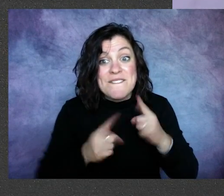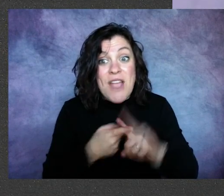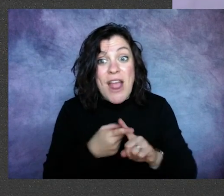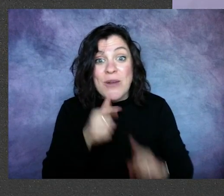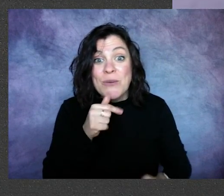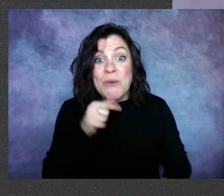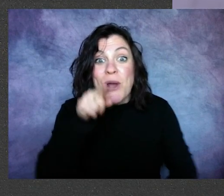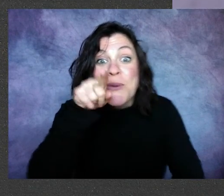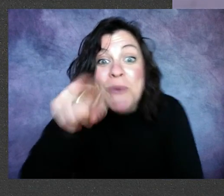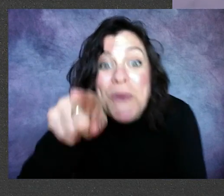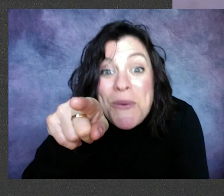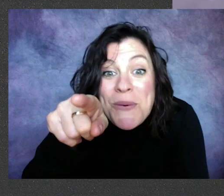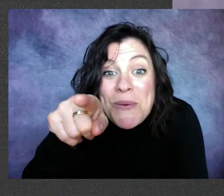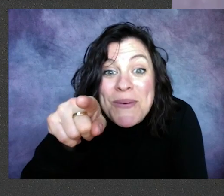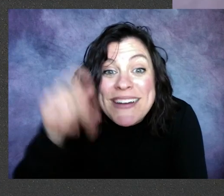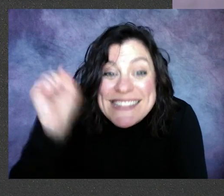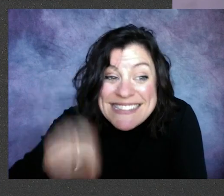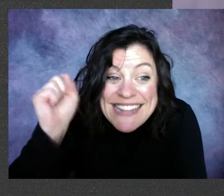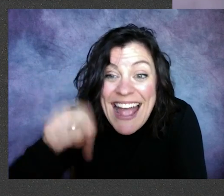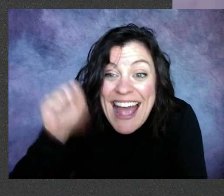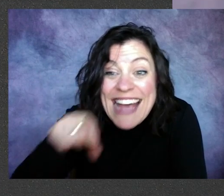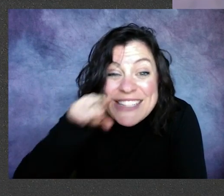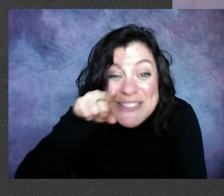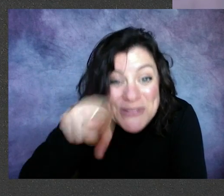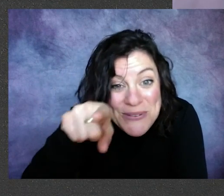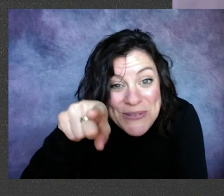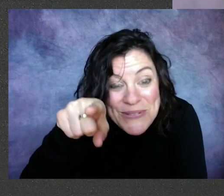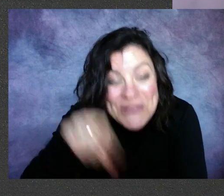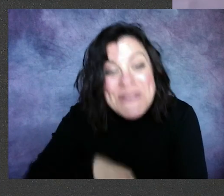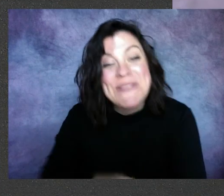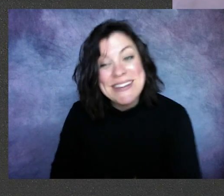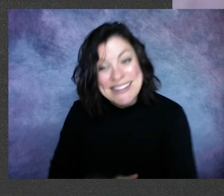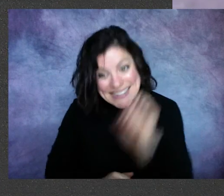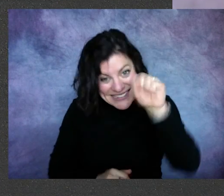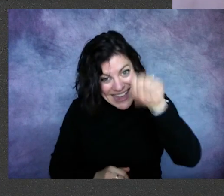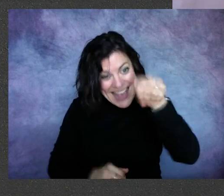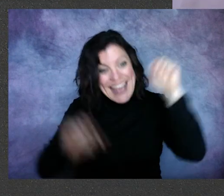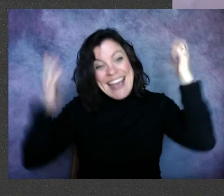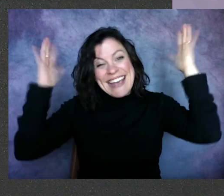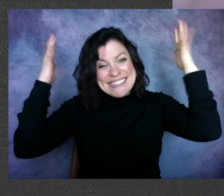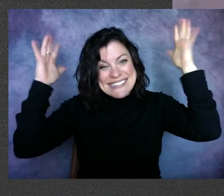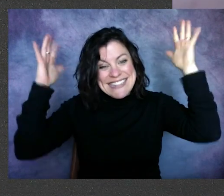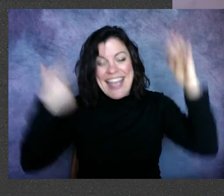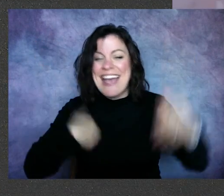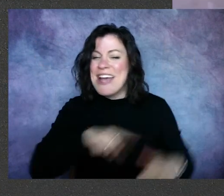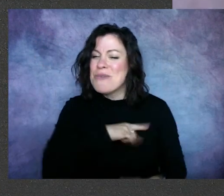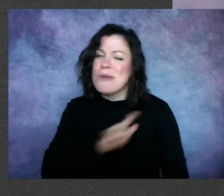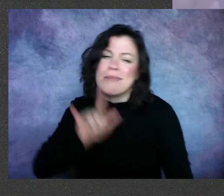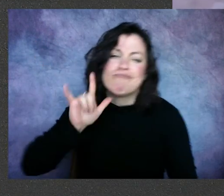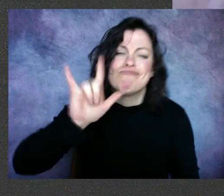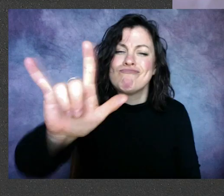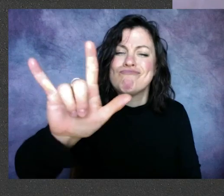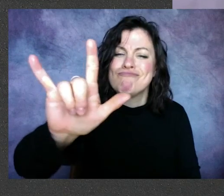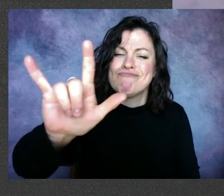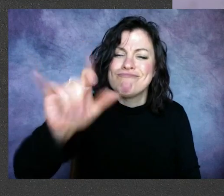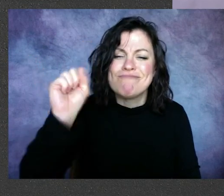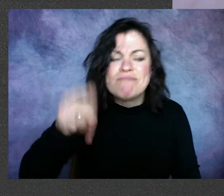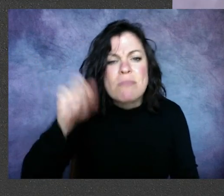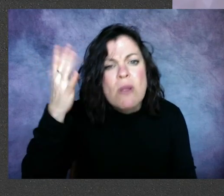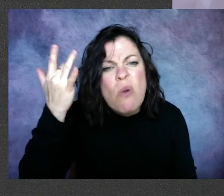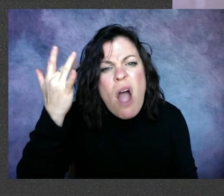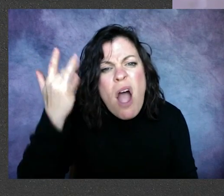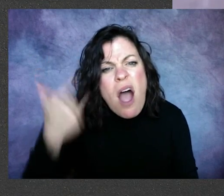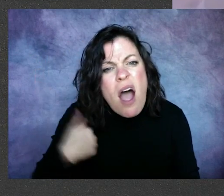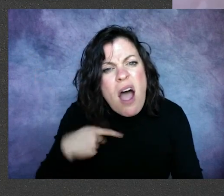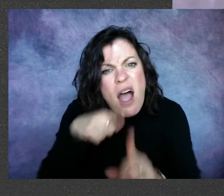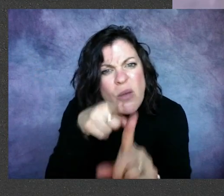is you. It's you at home, yay! And the reason is you, because you